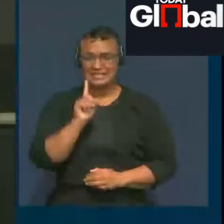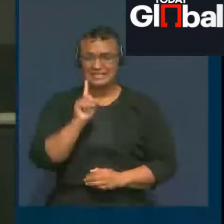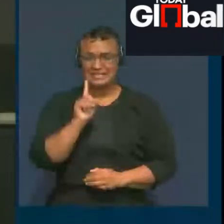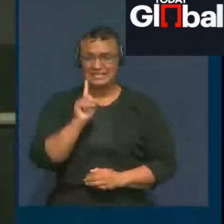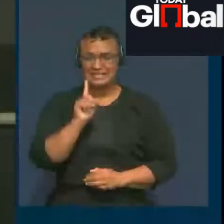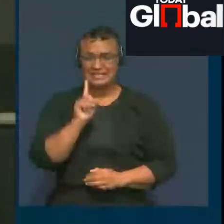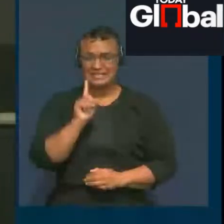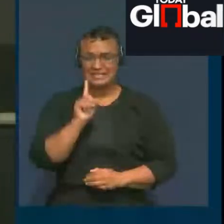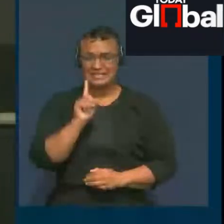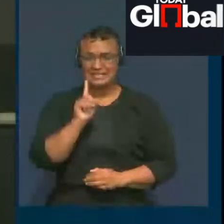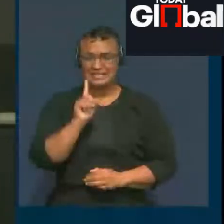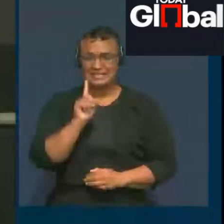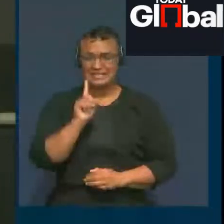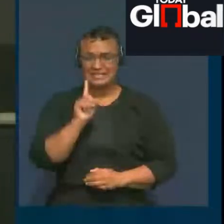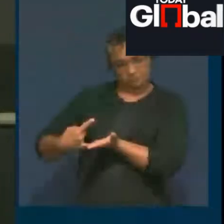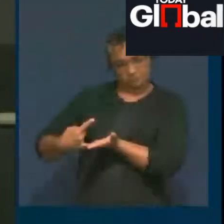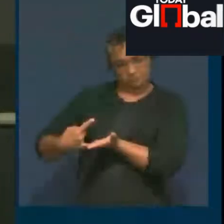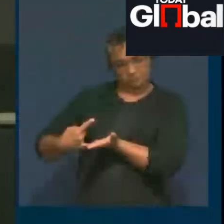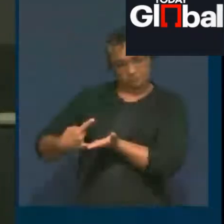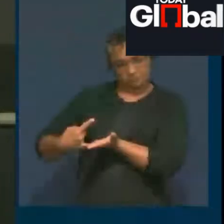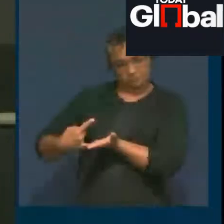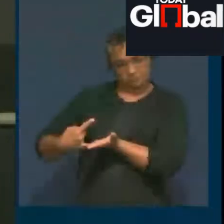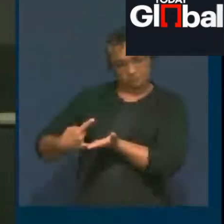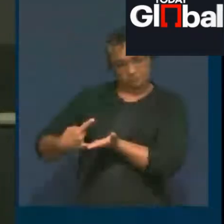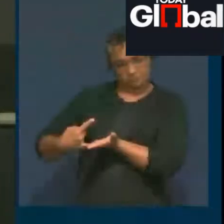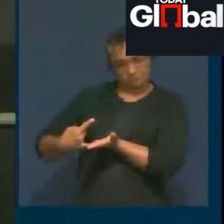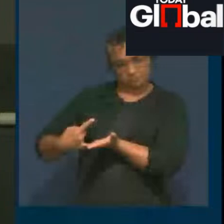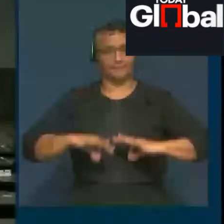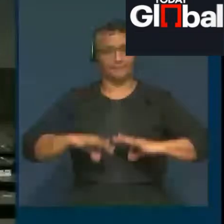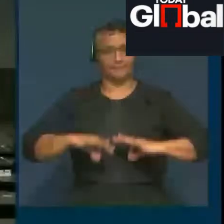the Ministry of the Interior. You have the floor.